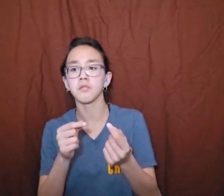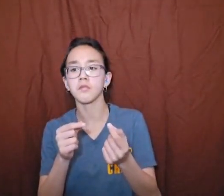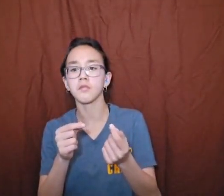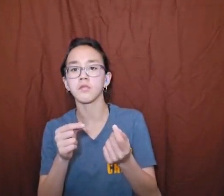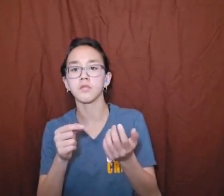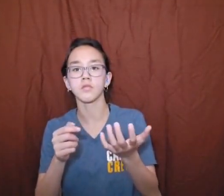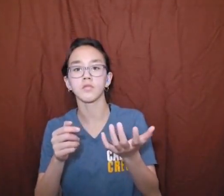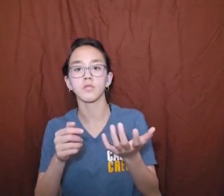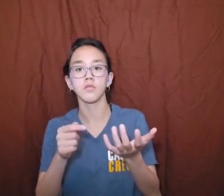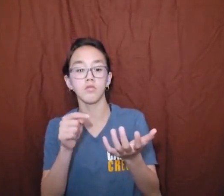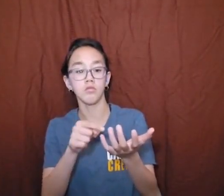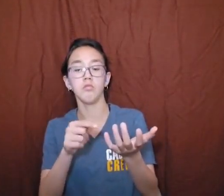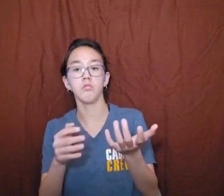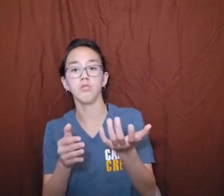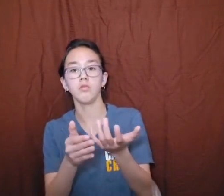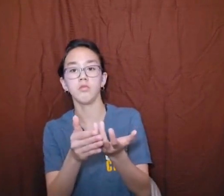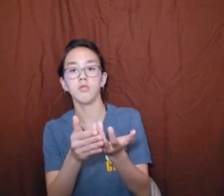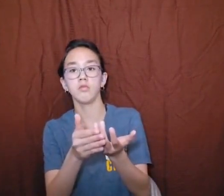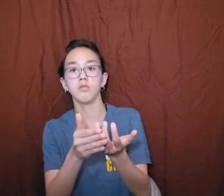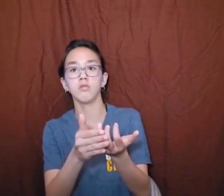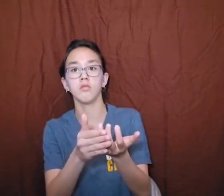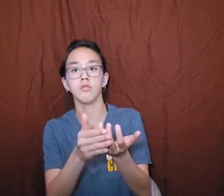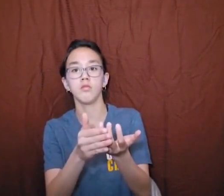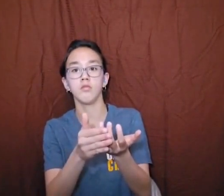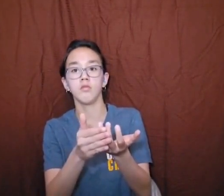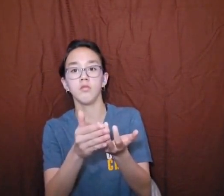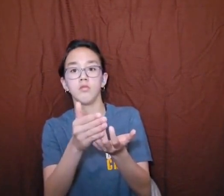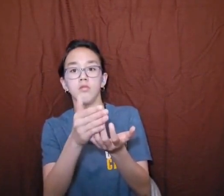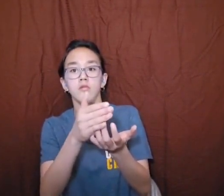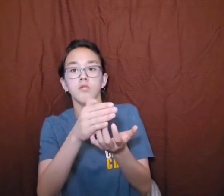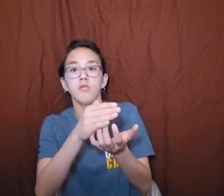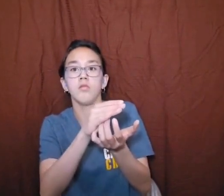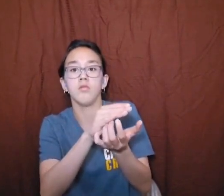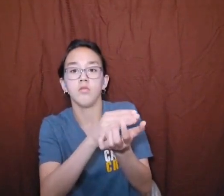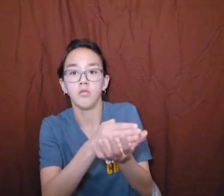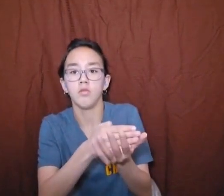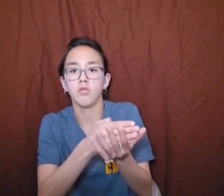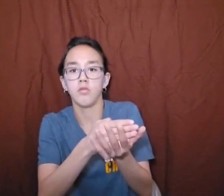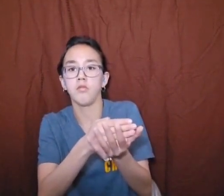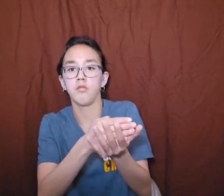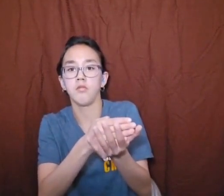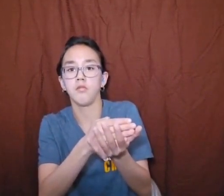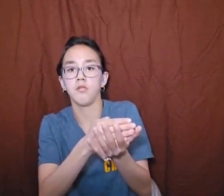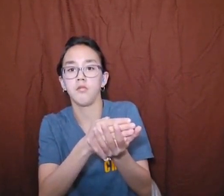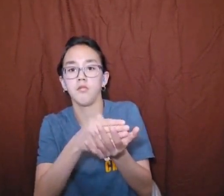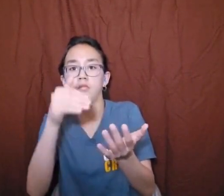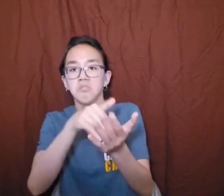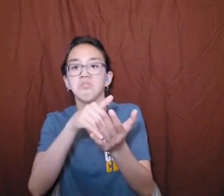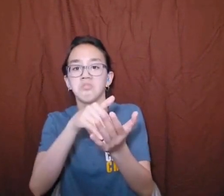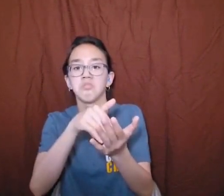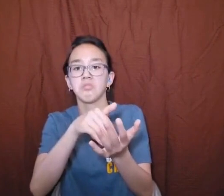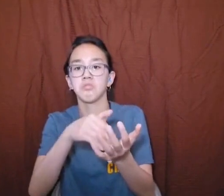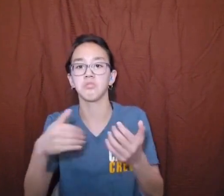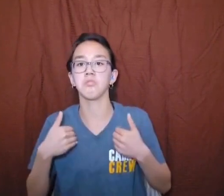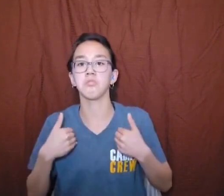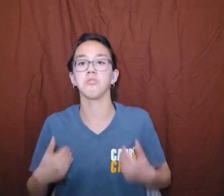Then they pull in that fish into the middle of their body